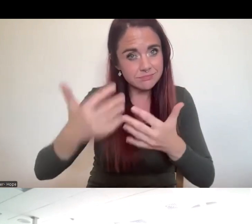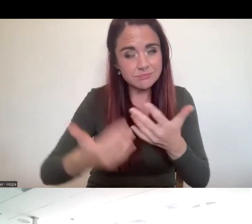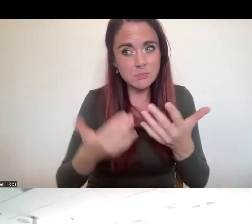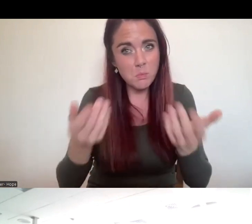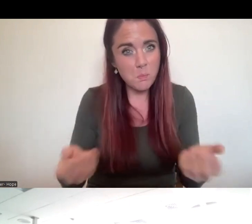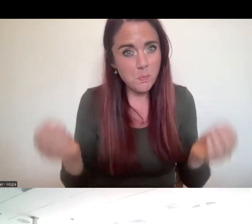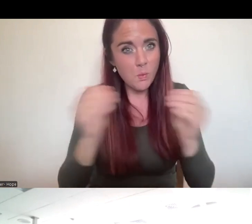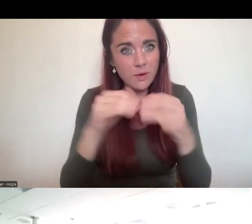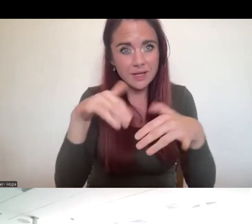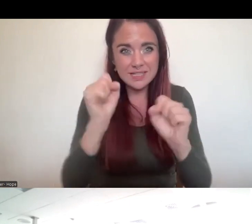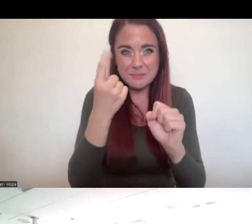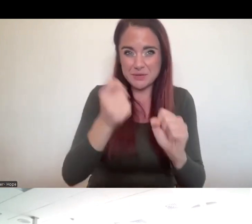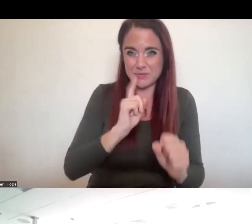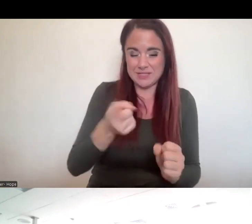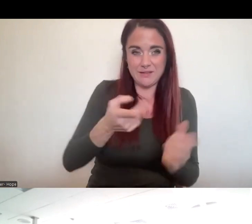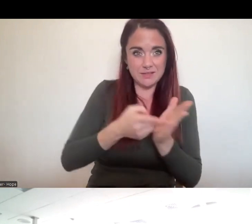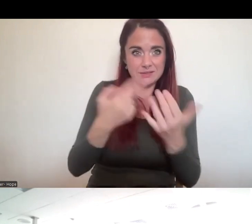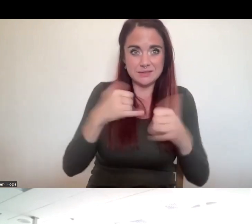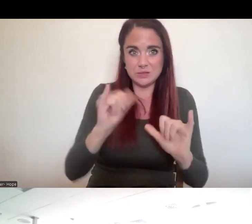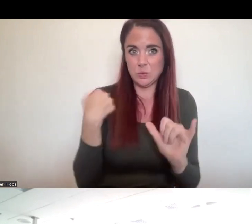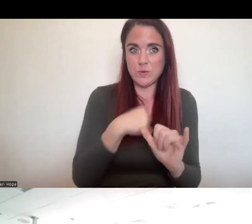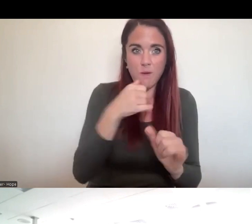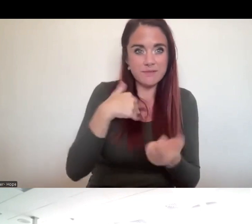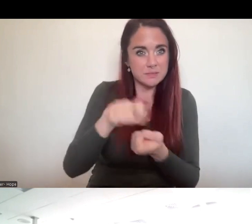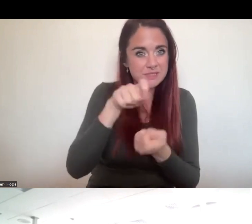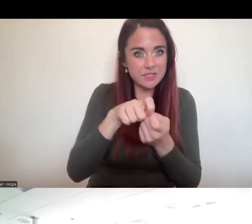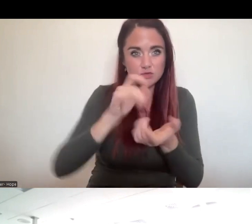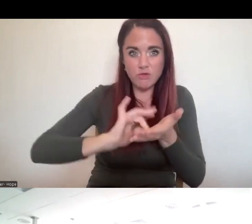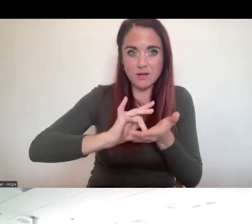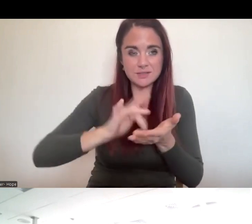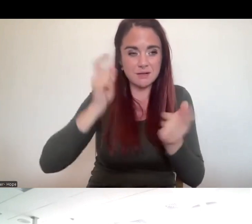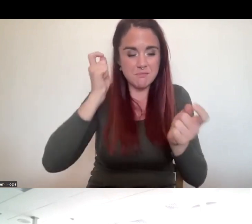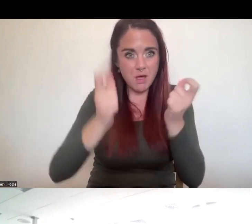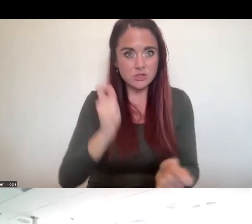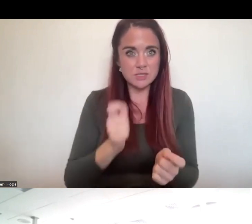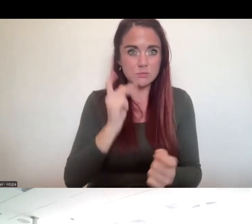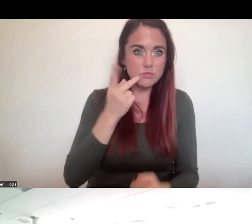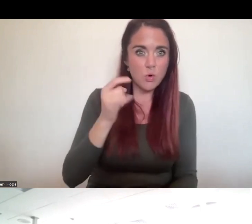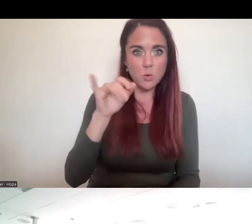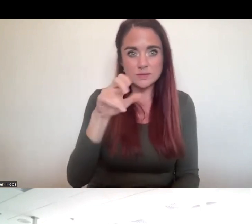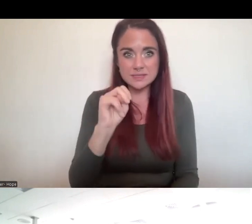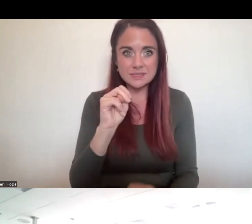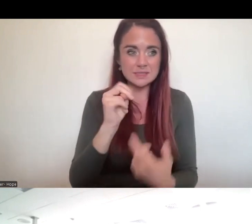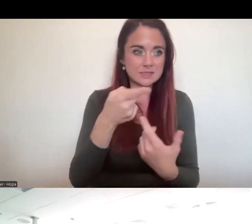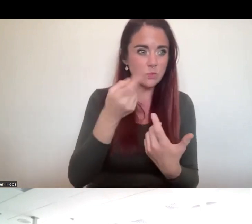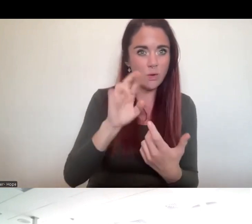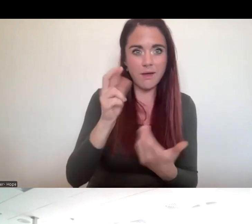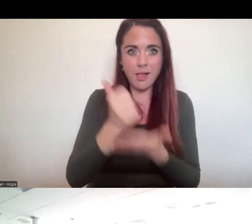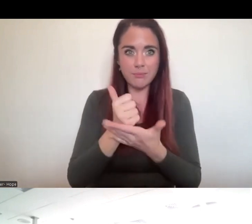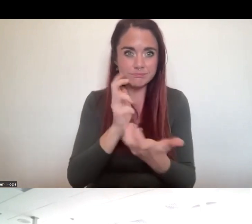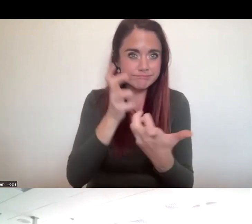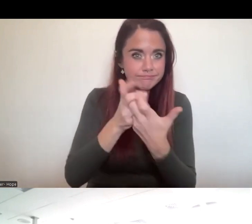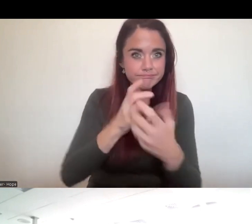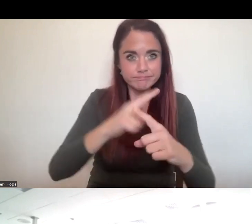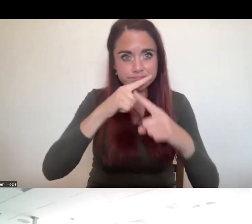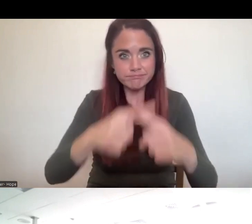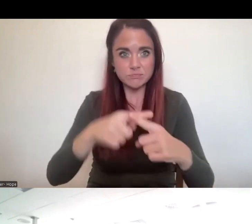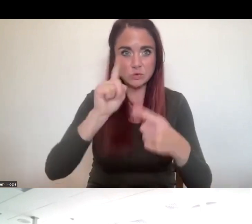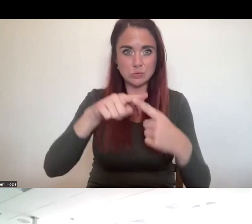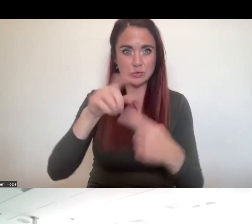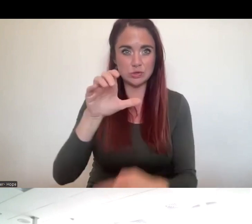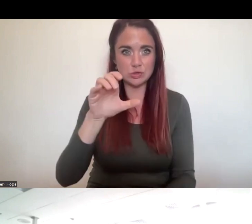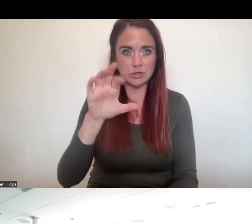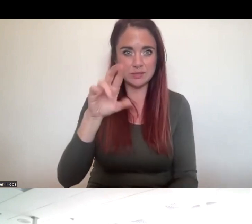levels, you don't have like very specific drugs that modulate the proteins from the circadian clock. So it's something that we have